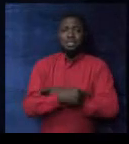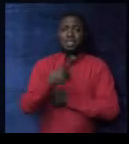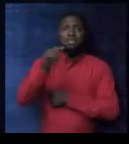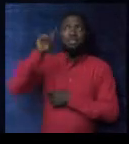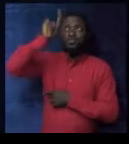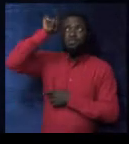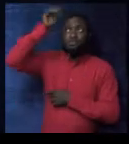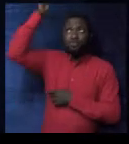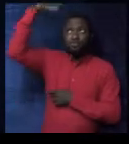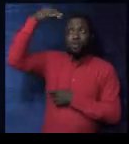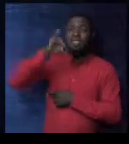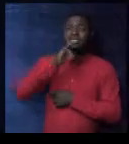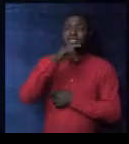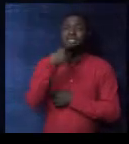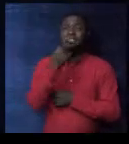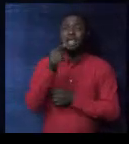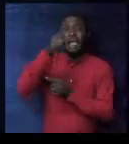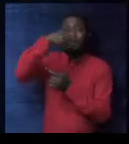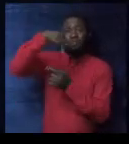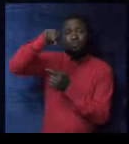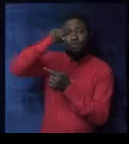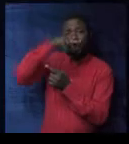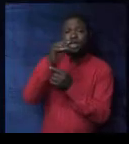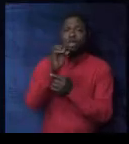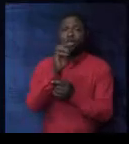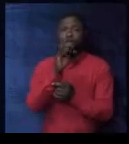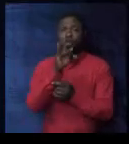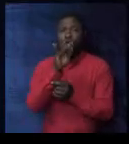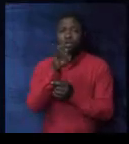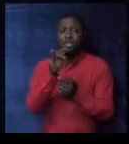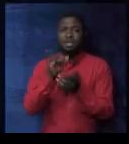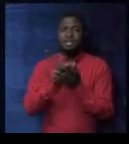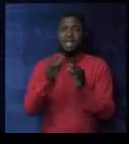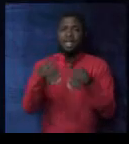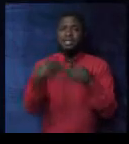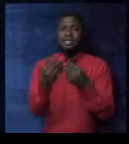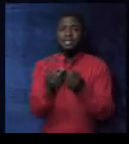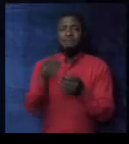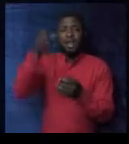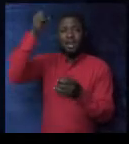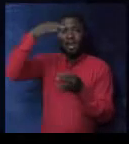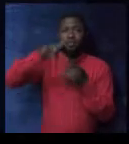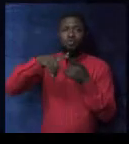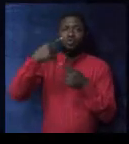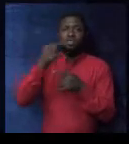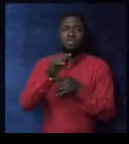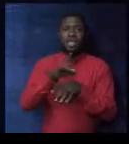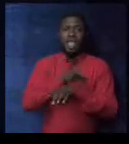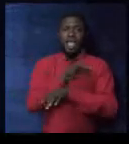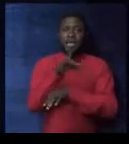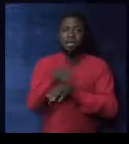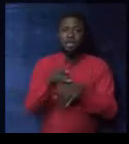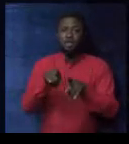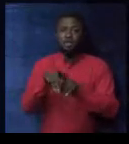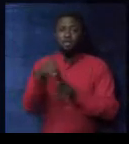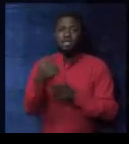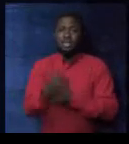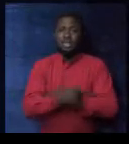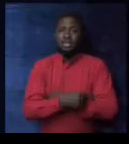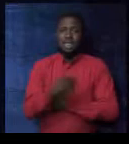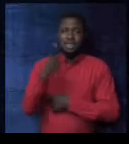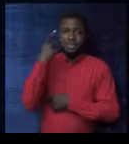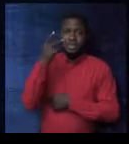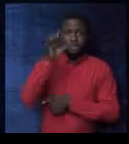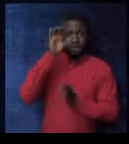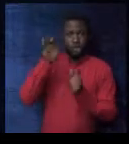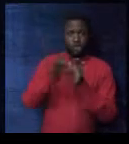The sun is a round object that gives light to the sun during the day. Now let's